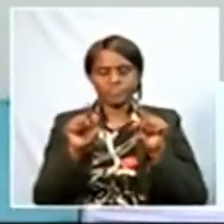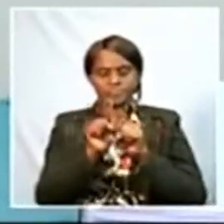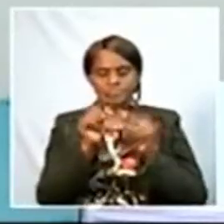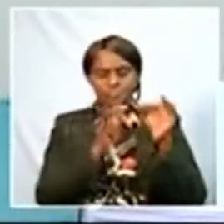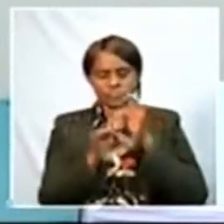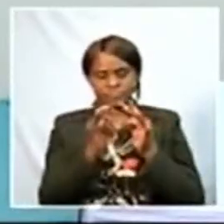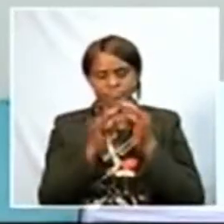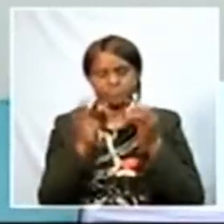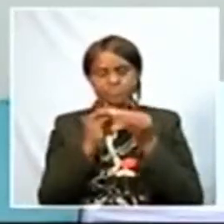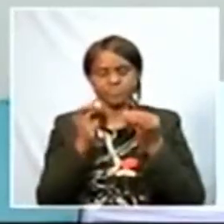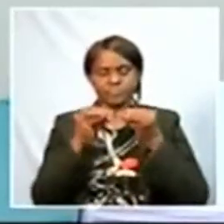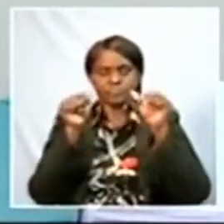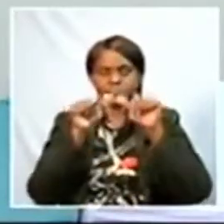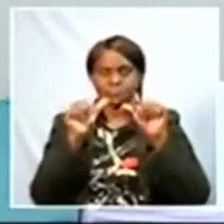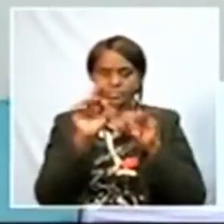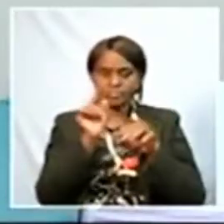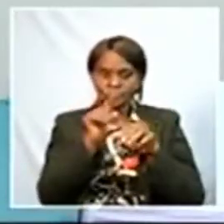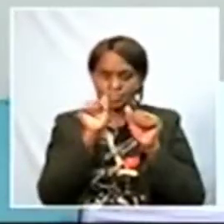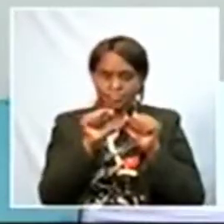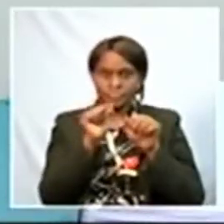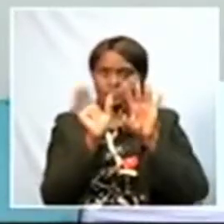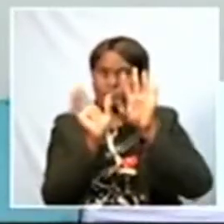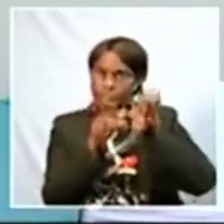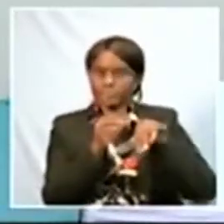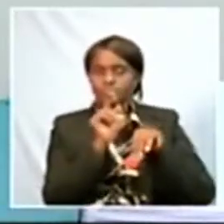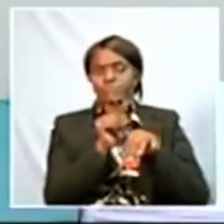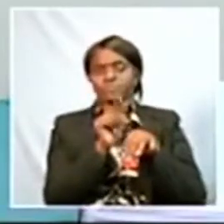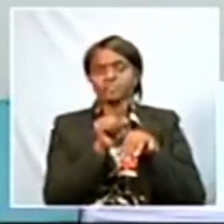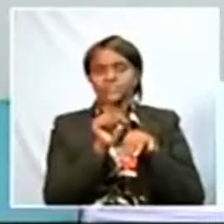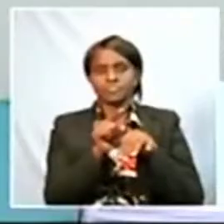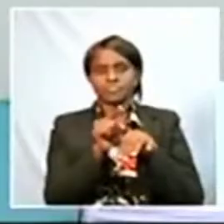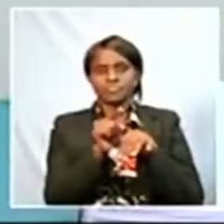explain, so that the auditors would drop this particular